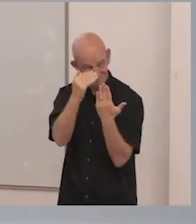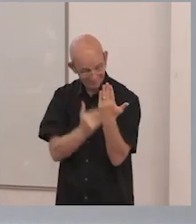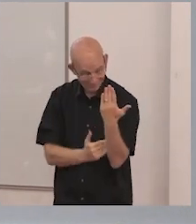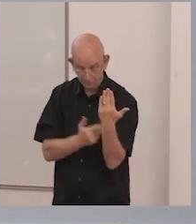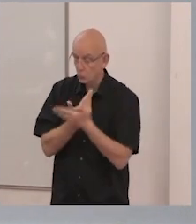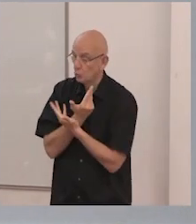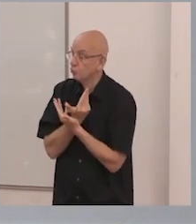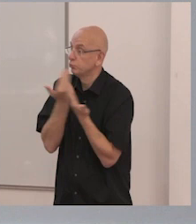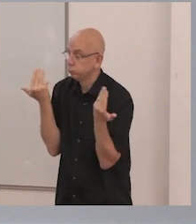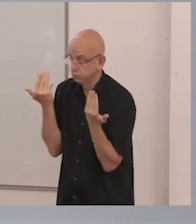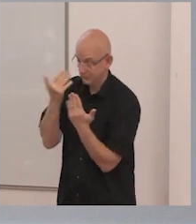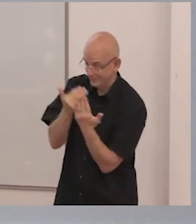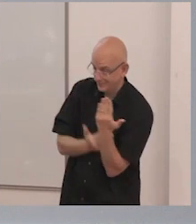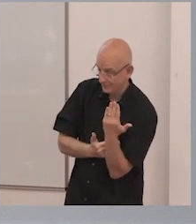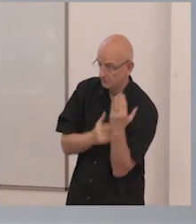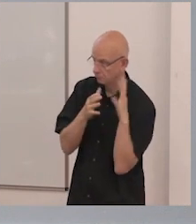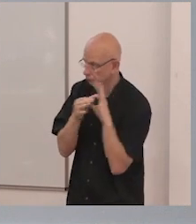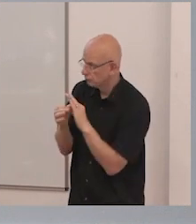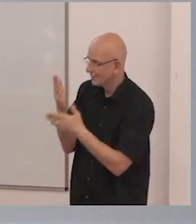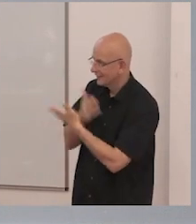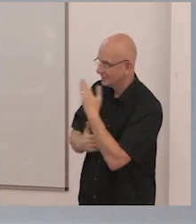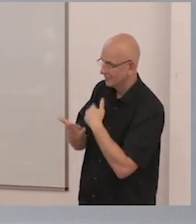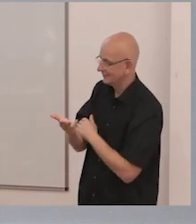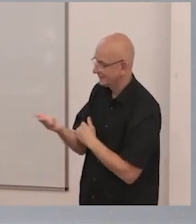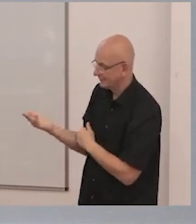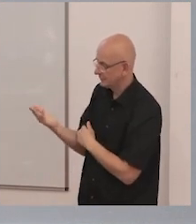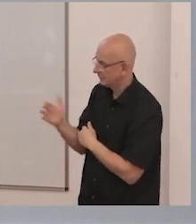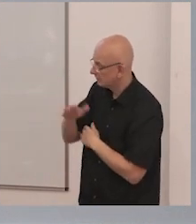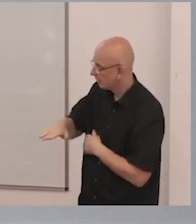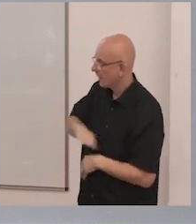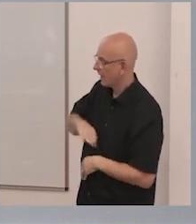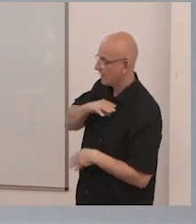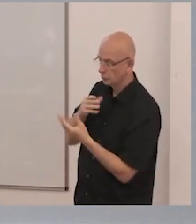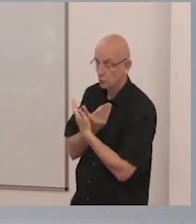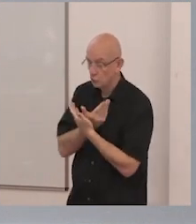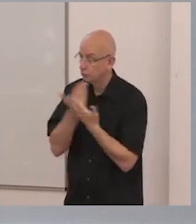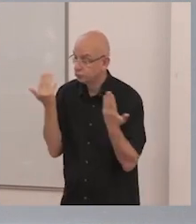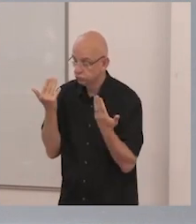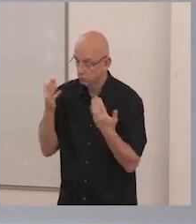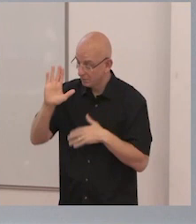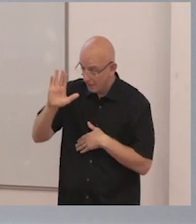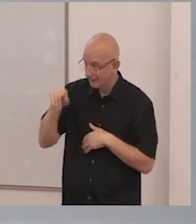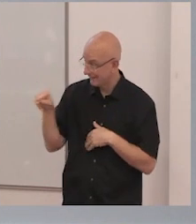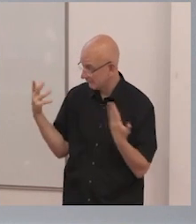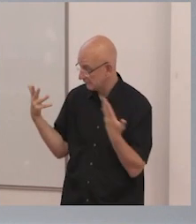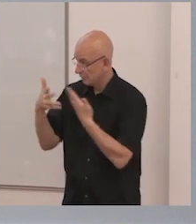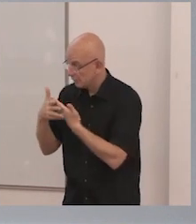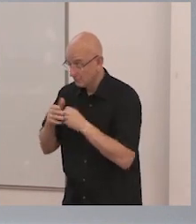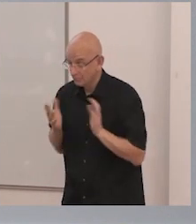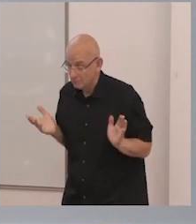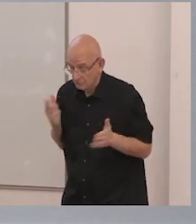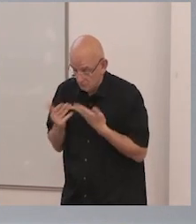What did that mean? Well, it meant that we had rights in theory for disabled children and young people, but they